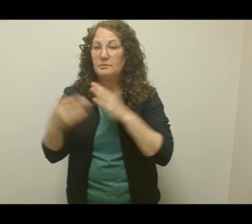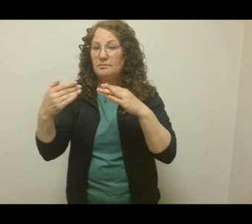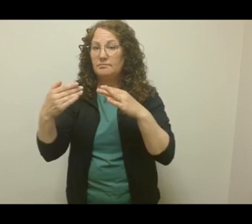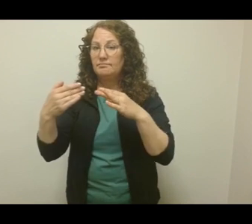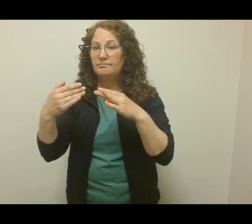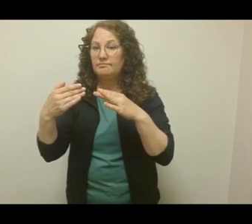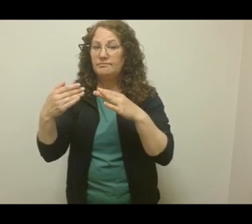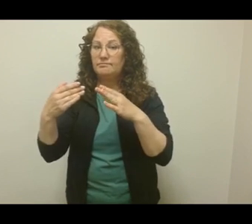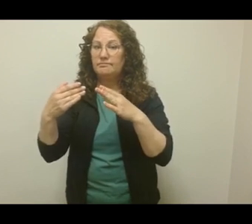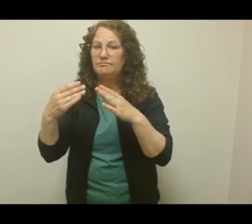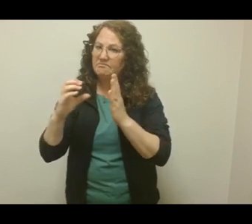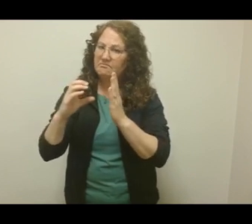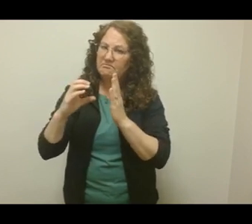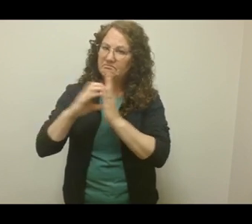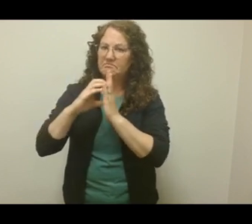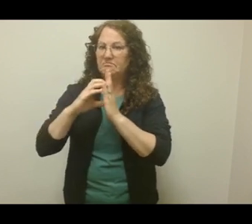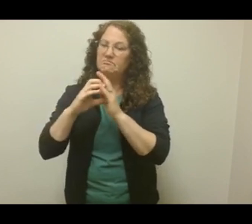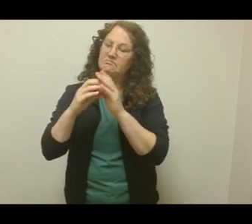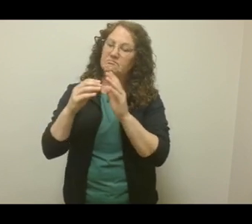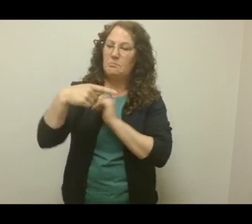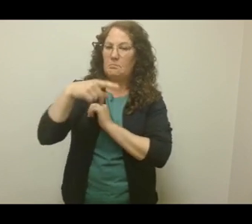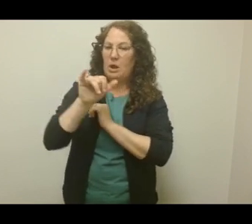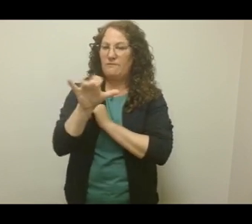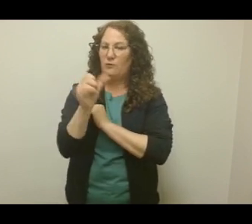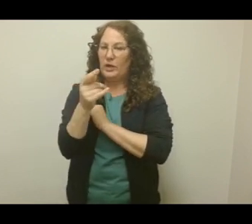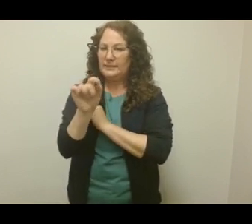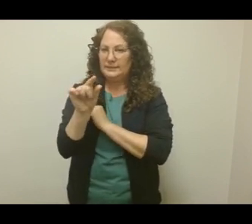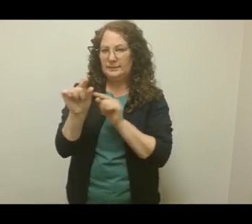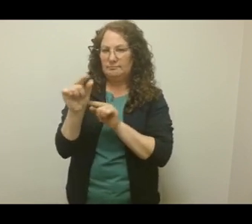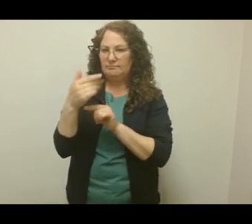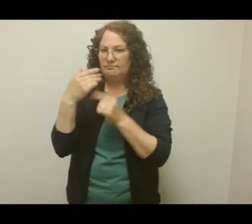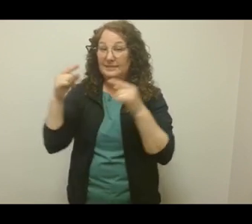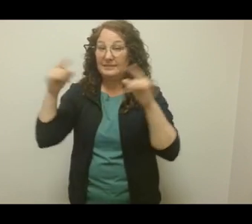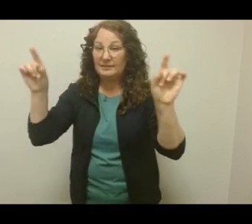a good paraphrase as opposed to what we just saw, which would